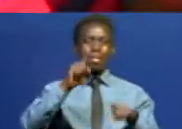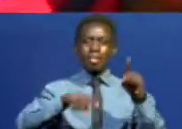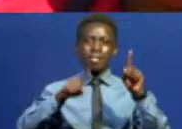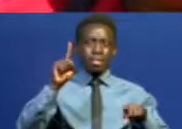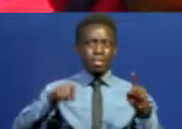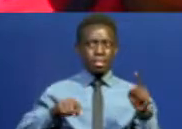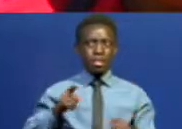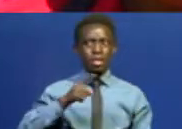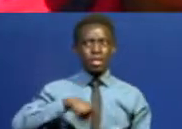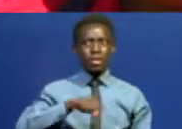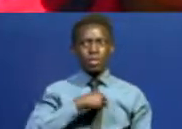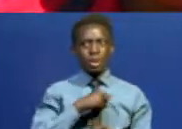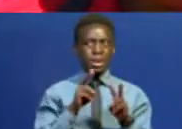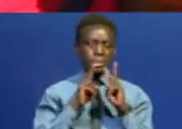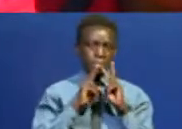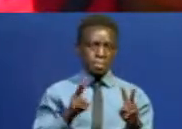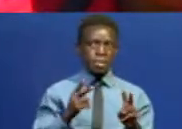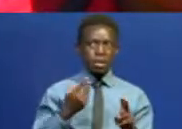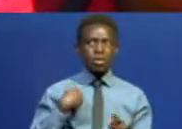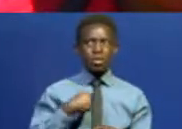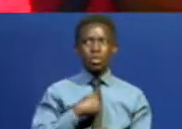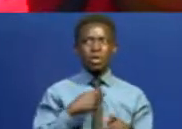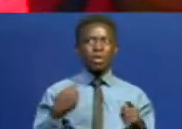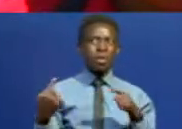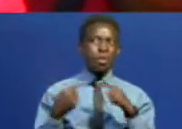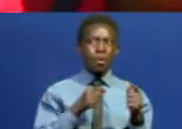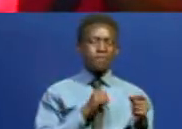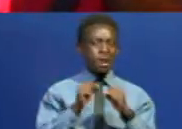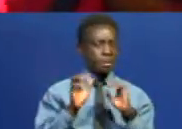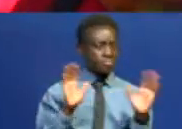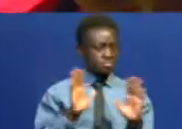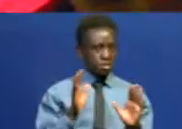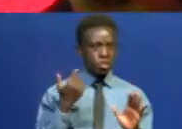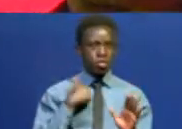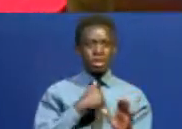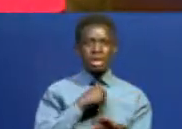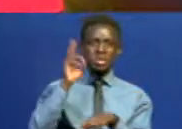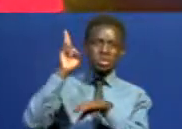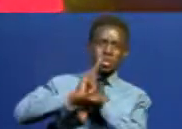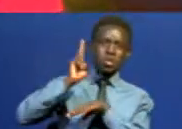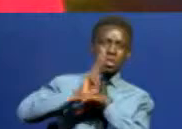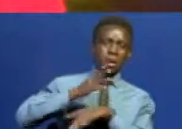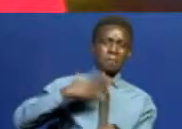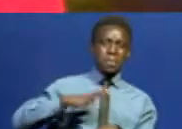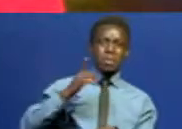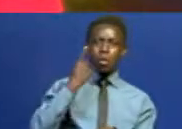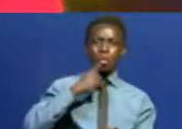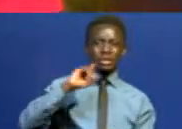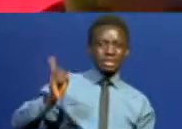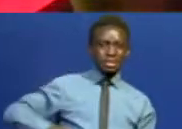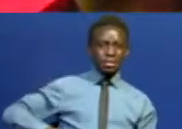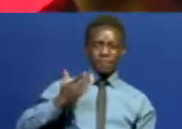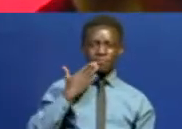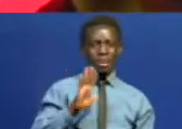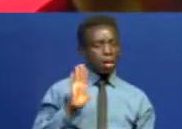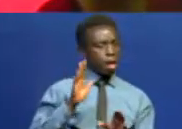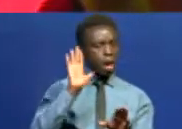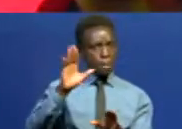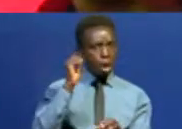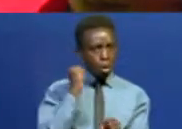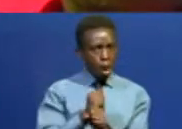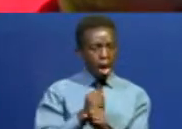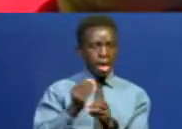vita, hatutakubali kutumiwa na watu wengine ambao tayari wameshiba, wamekula, wameshiba. Kazi yao wezi tupea kazi. Kazi yao ni